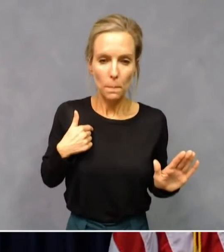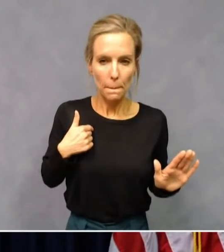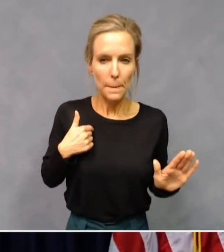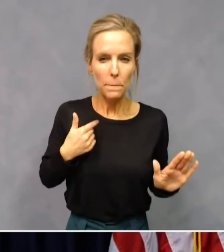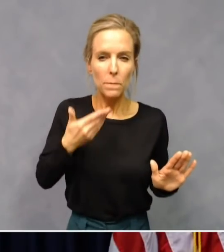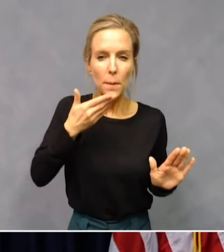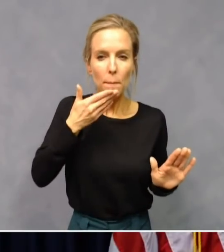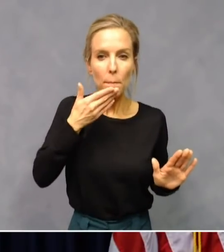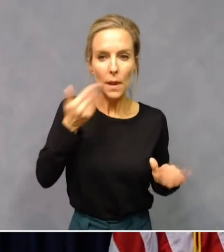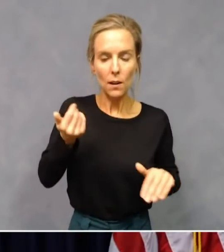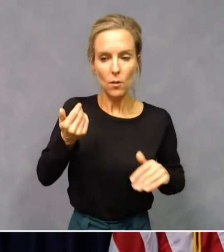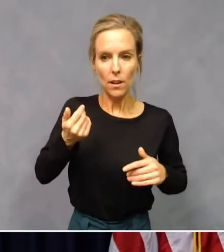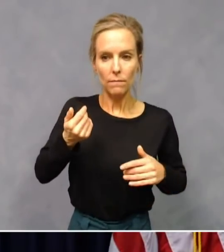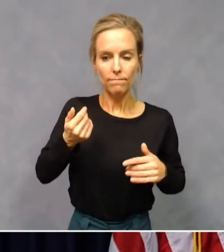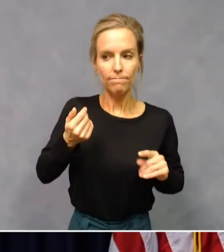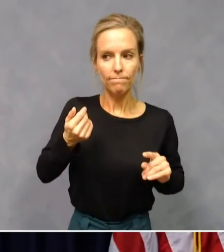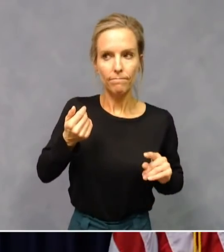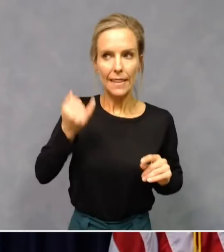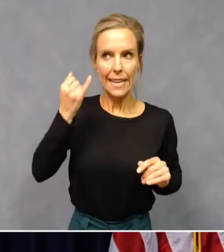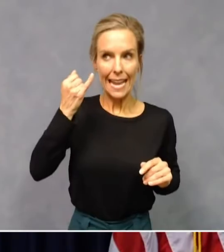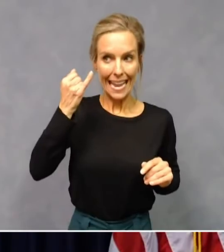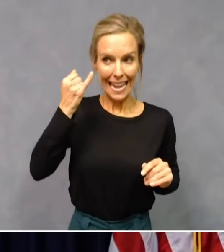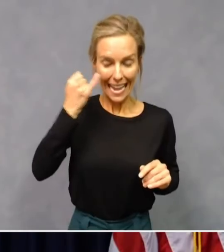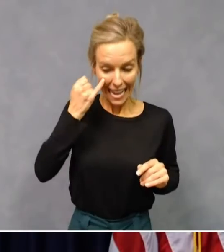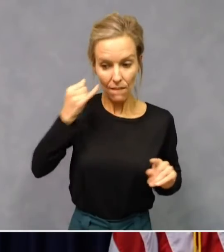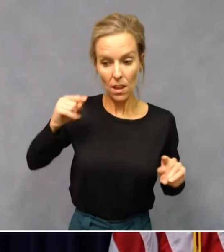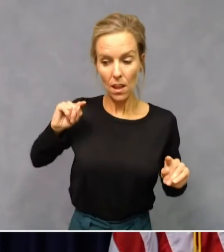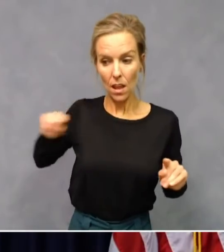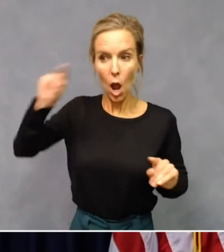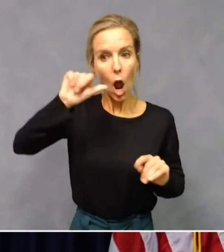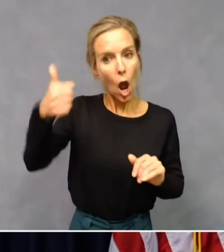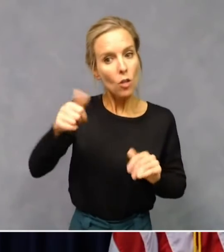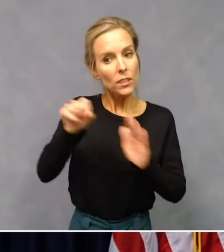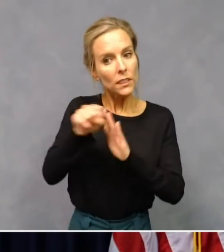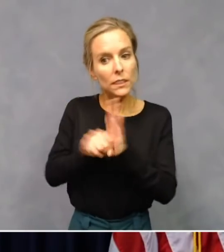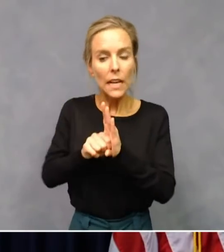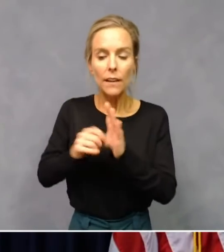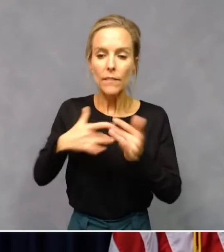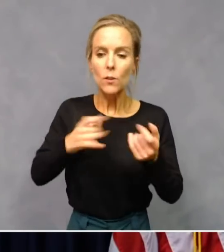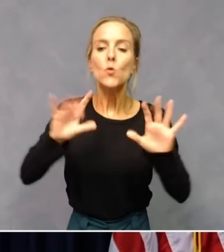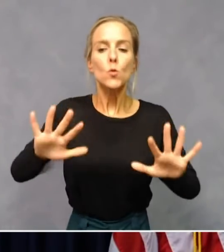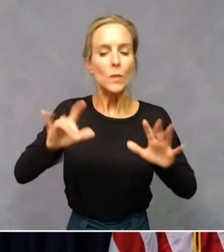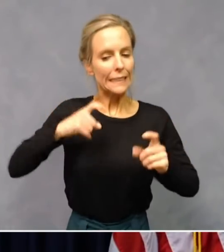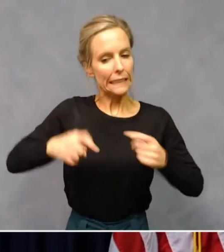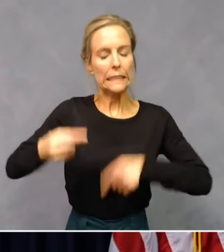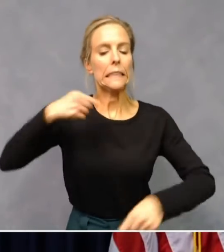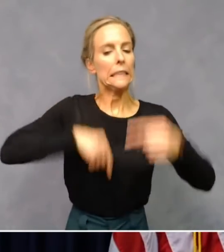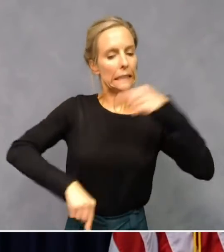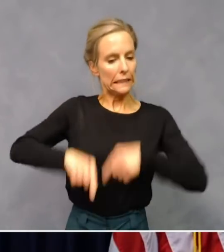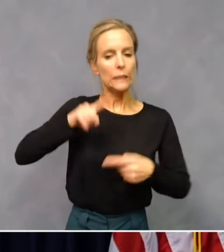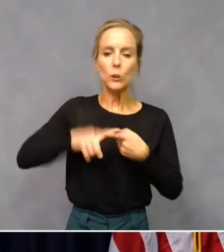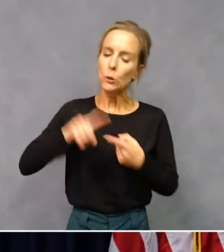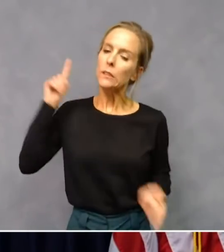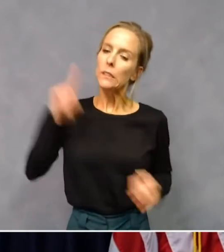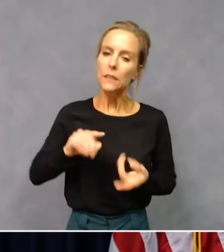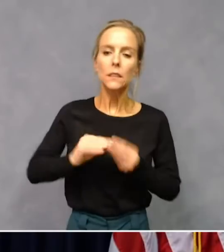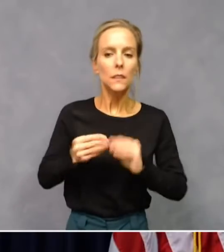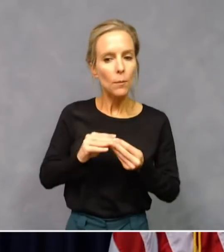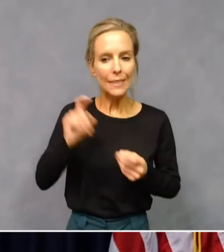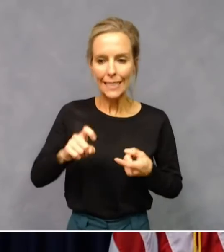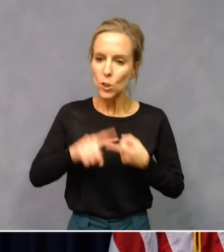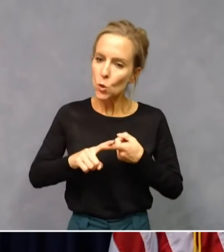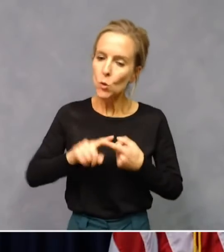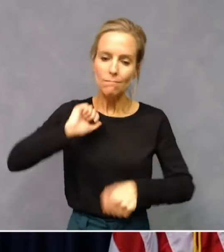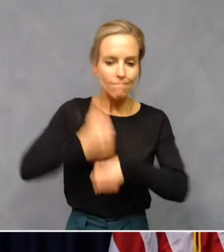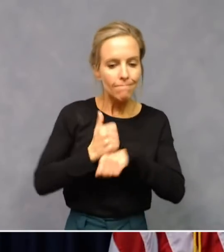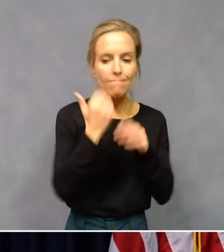doing are reeling in, like Indiana and like Ohio is talking about doing it. Everything that